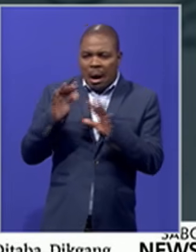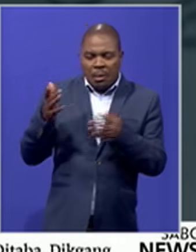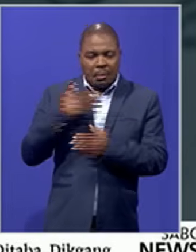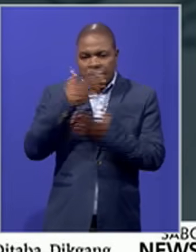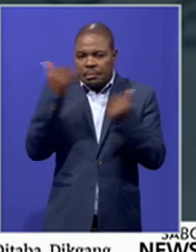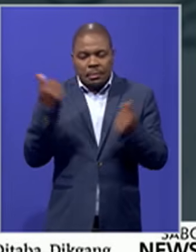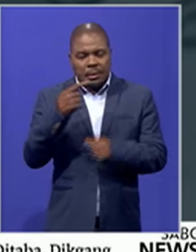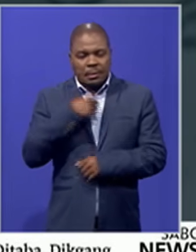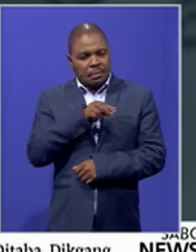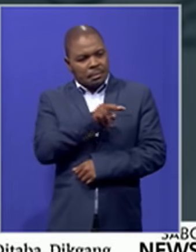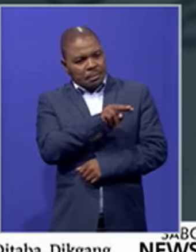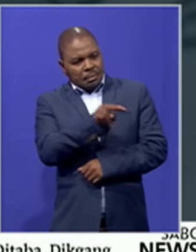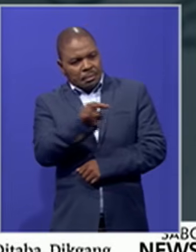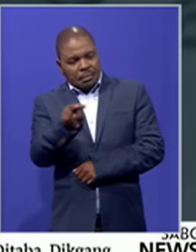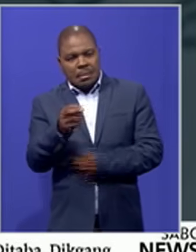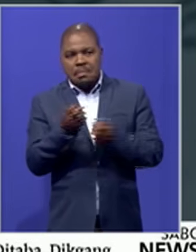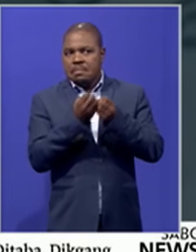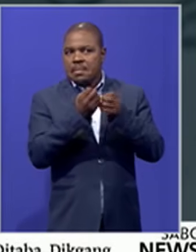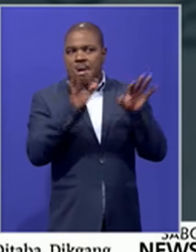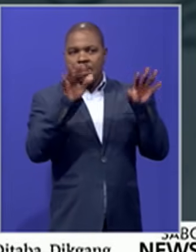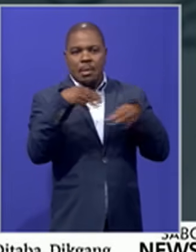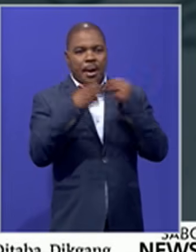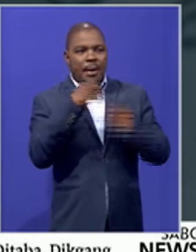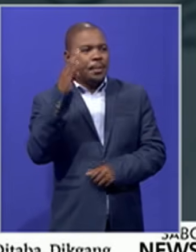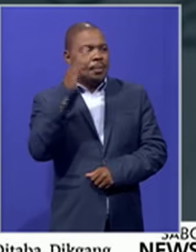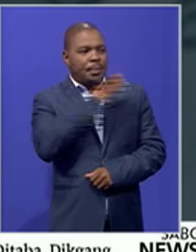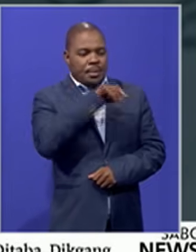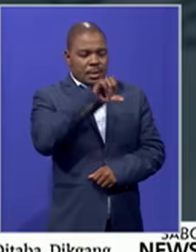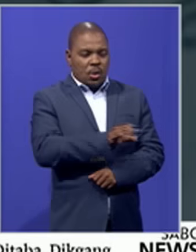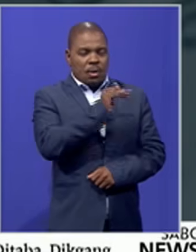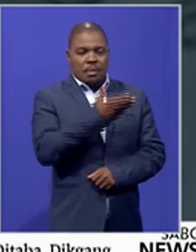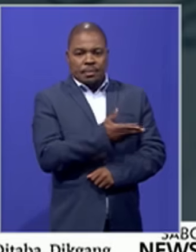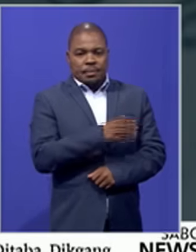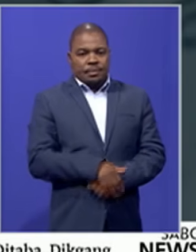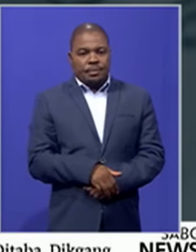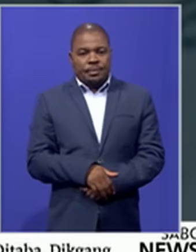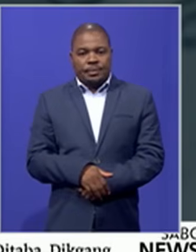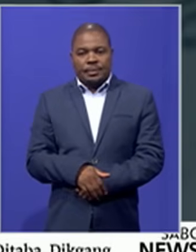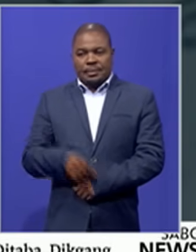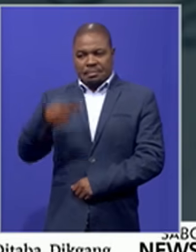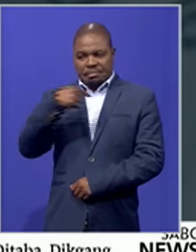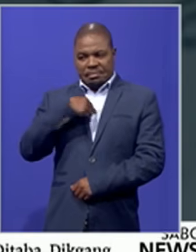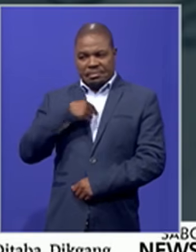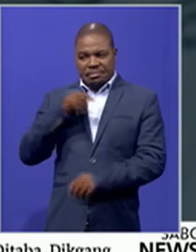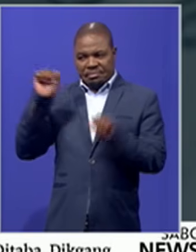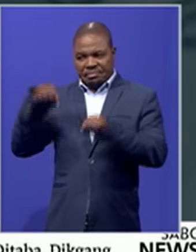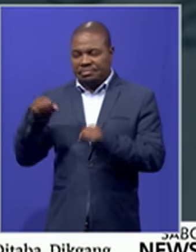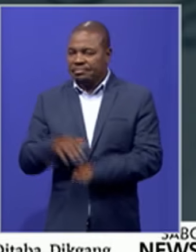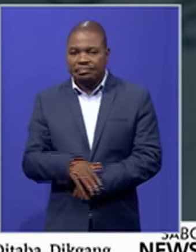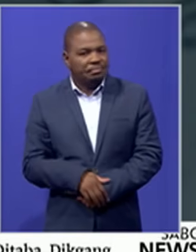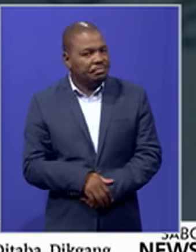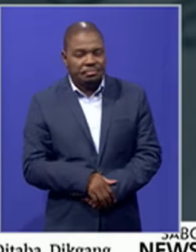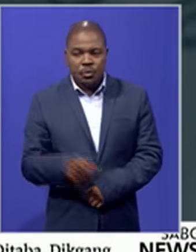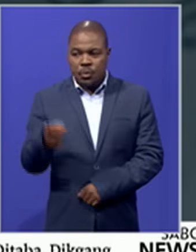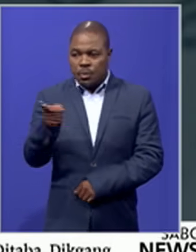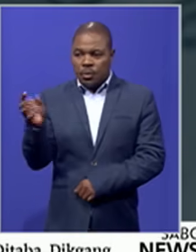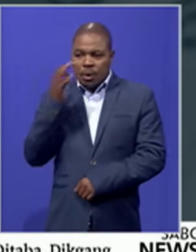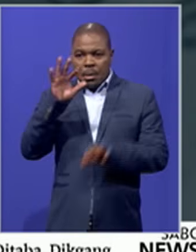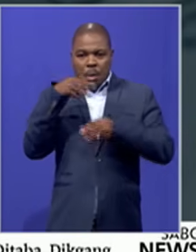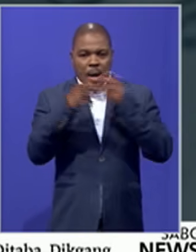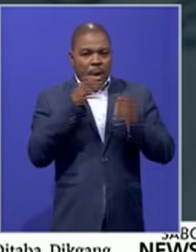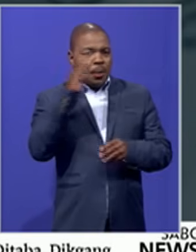lebeletše o sa na le tlhokego e kgolo ya mešomo ka mo naeng. Aowa, nna ke ganana le bona ge ba re tlhokego ya mešomo e